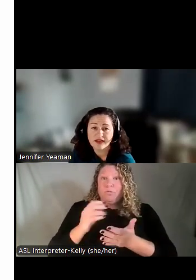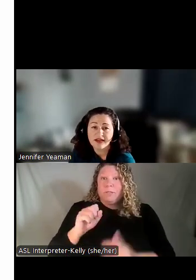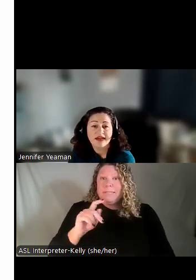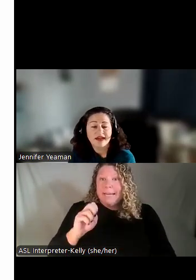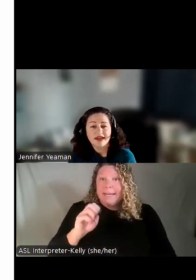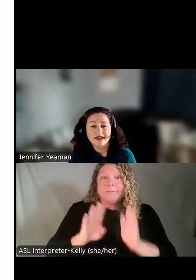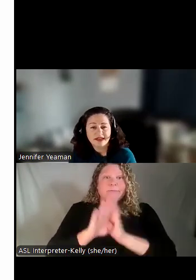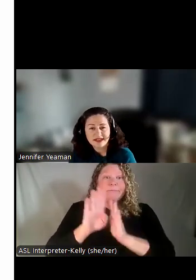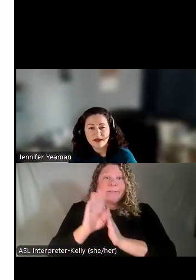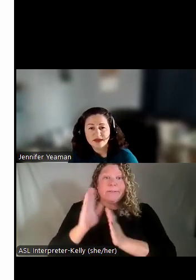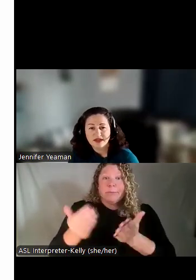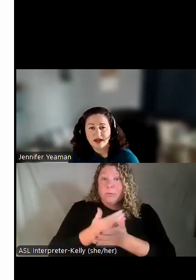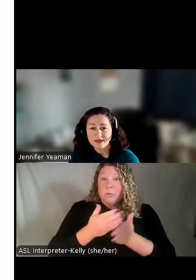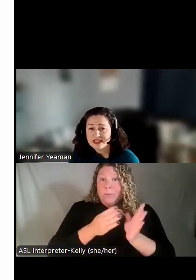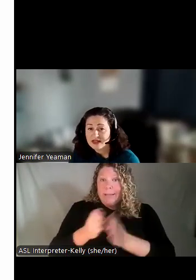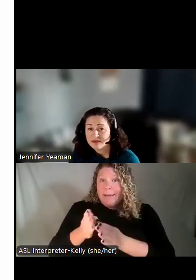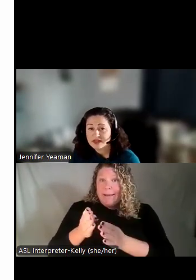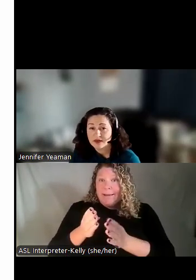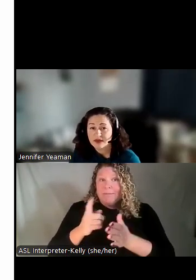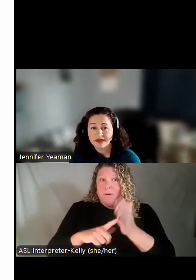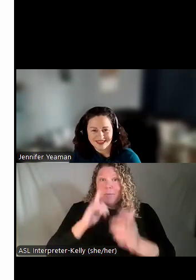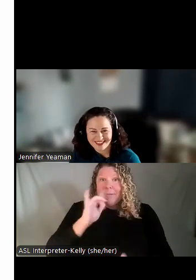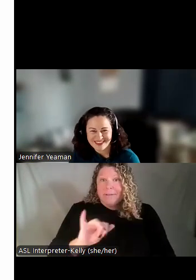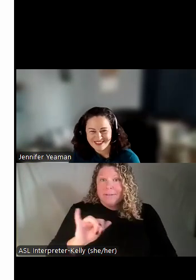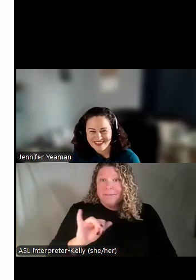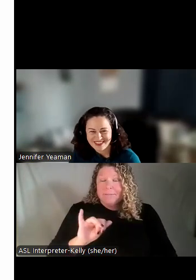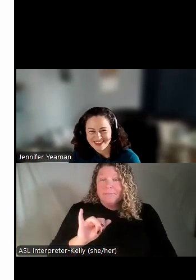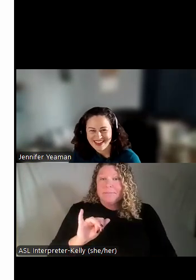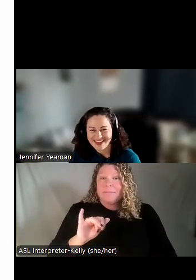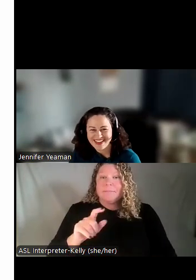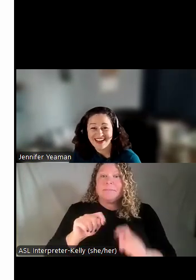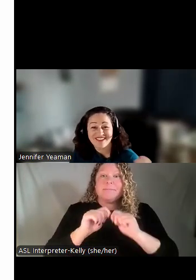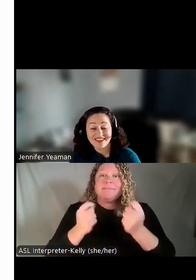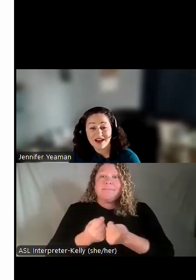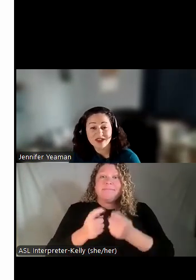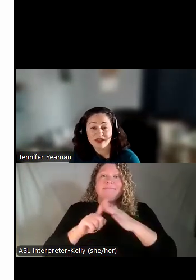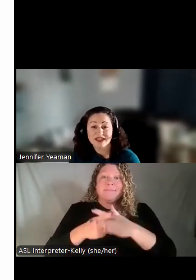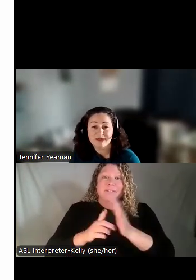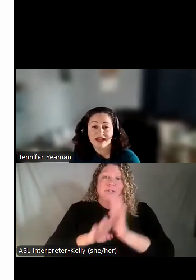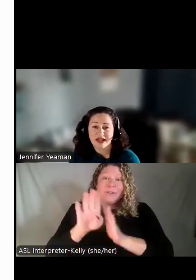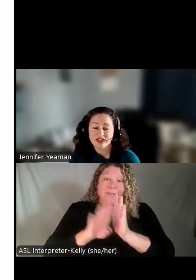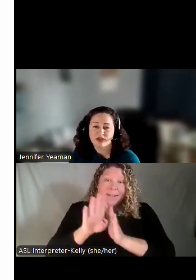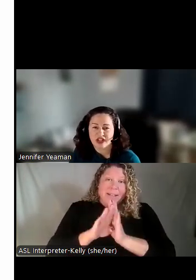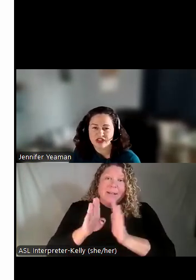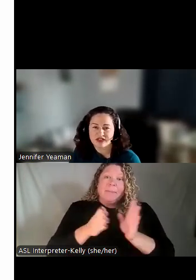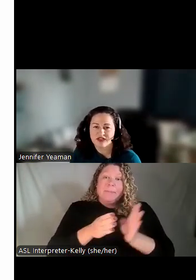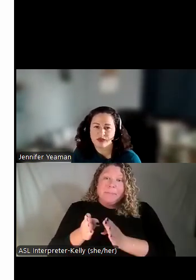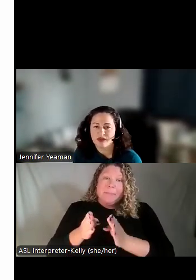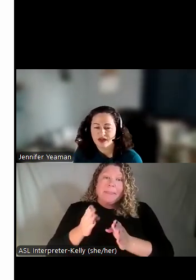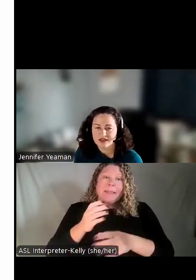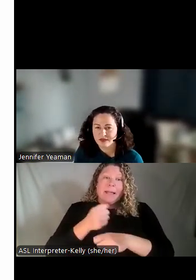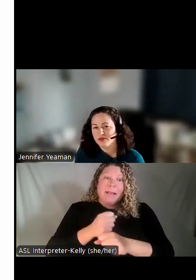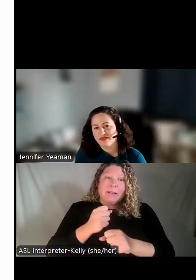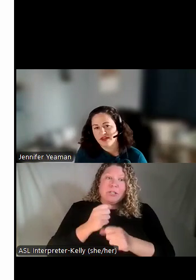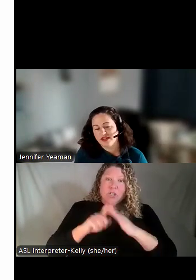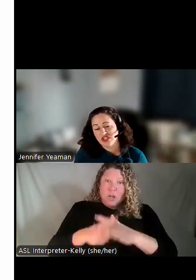state. In this step, teams start developing their plan, and they also begin to make tangible changes. So